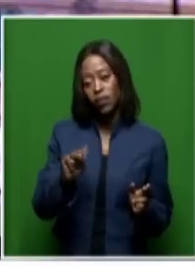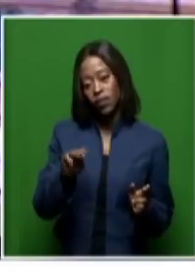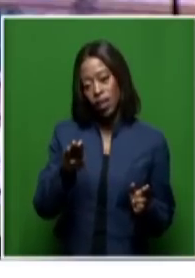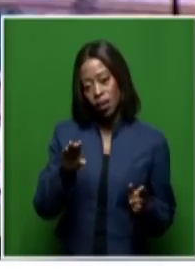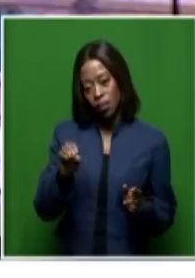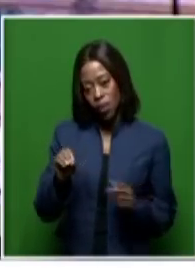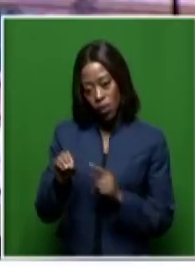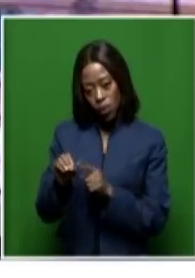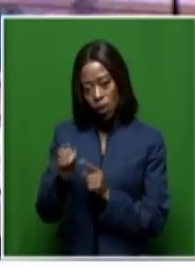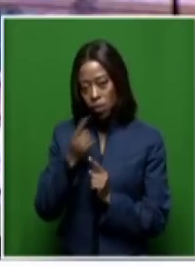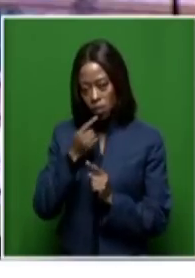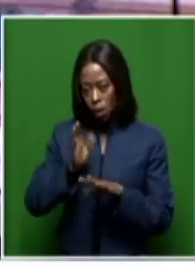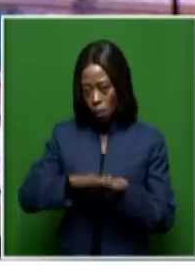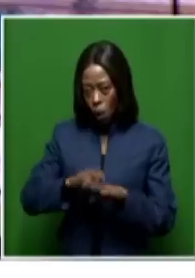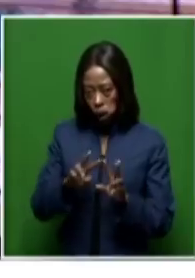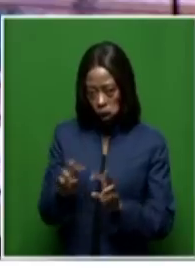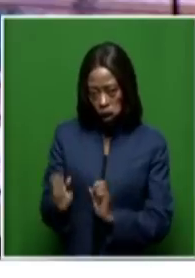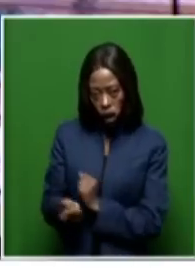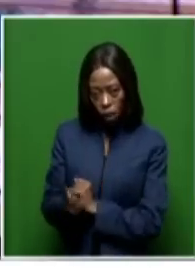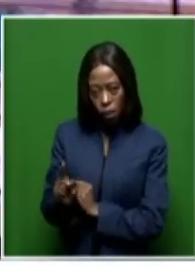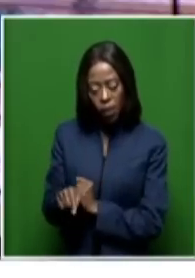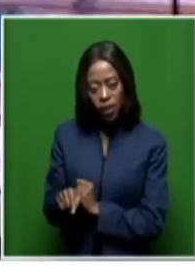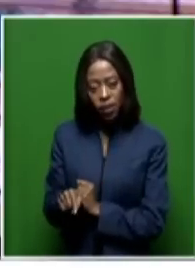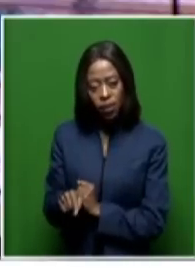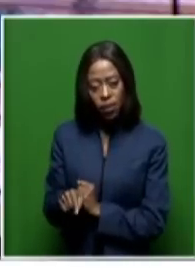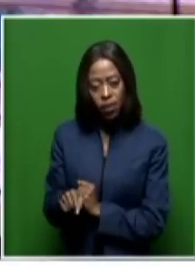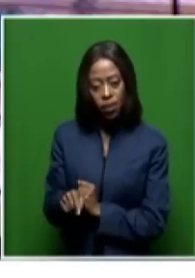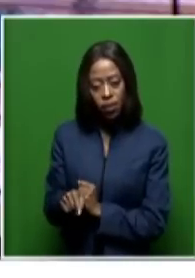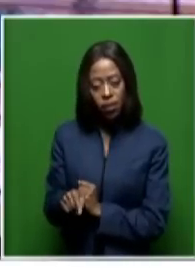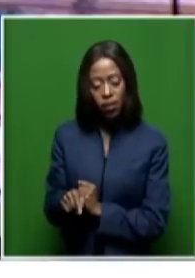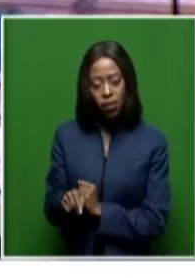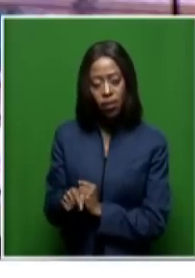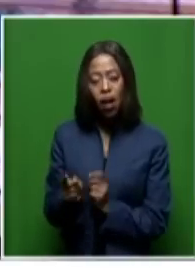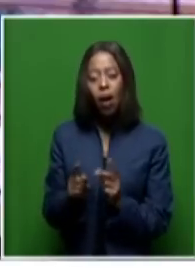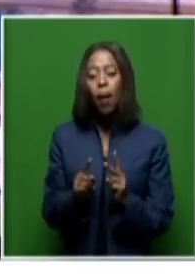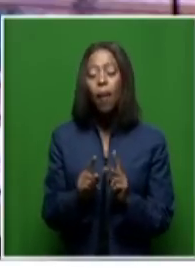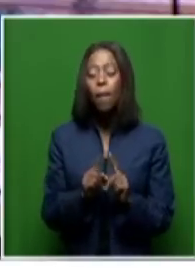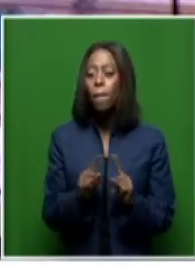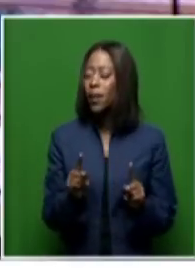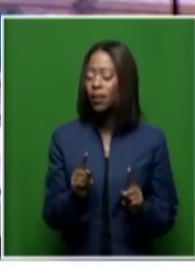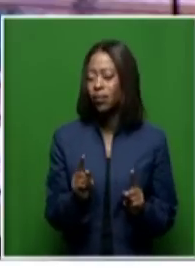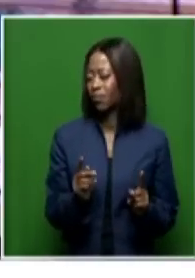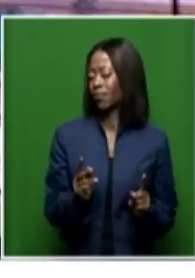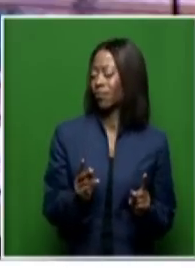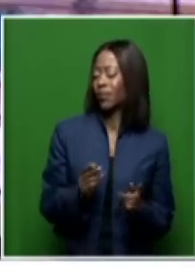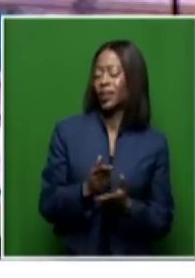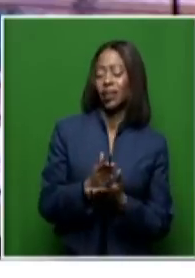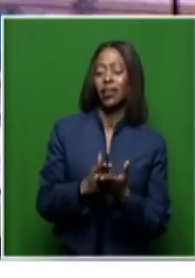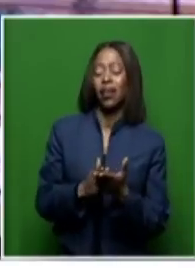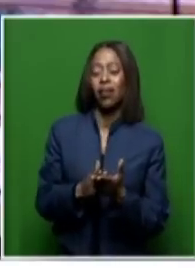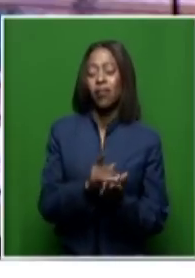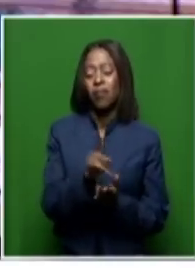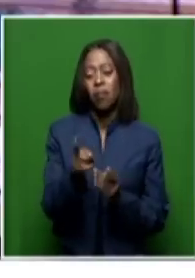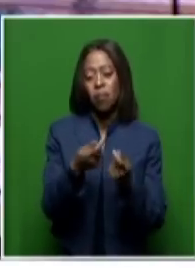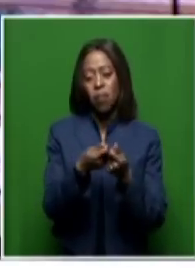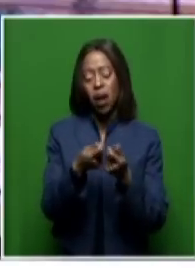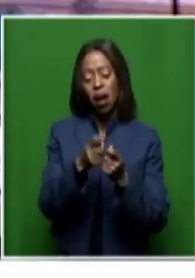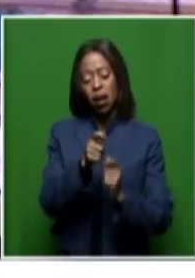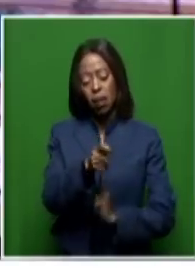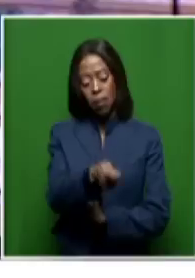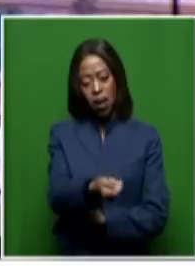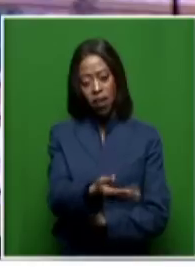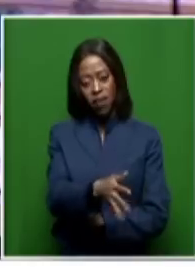it asks for further investigations to be done into these matters, but it would seem as though some of the monies that were